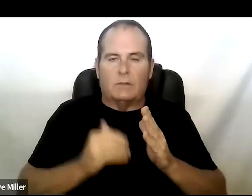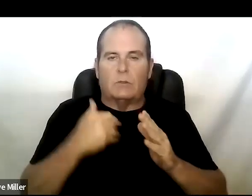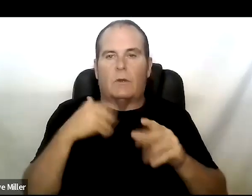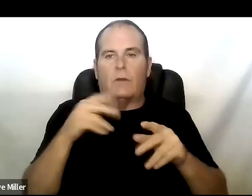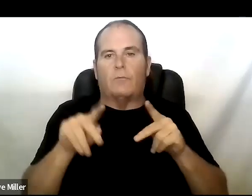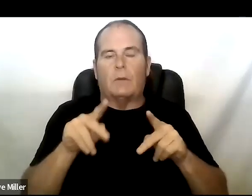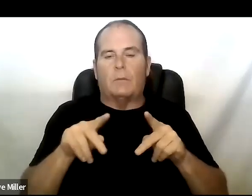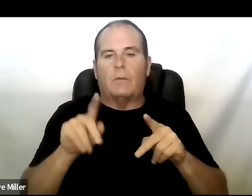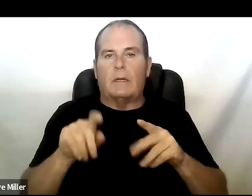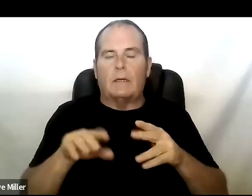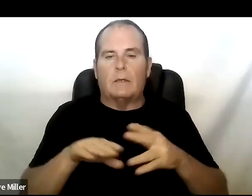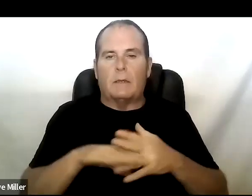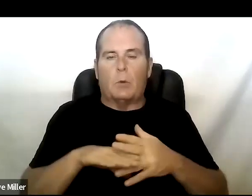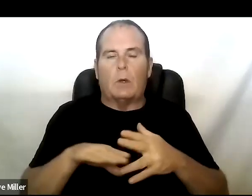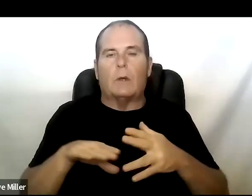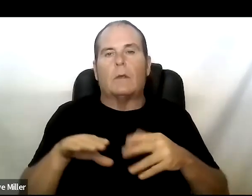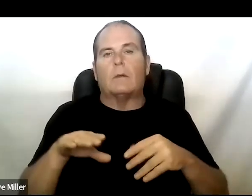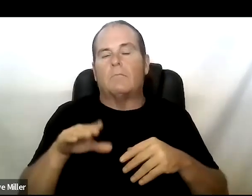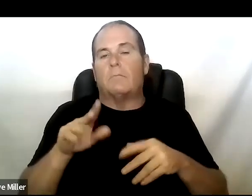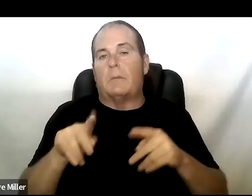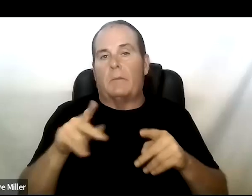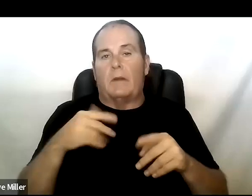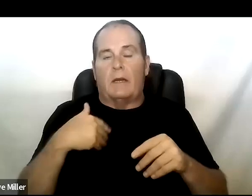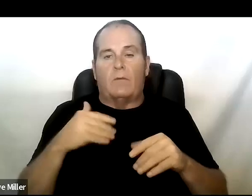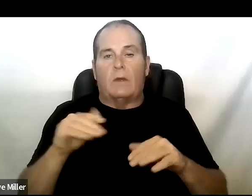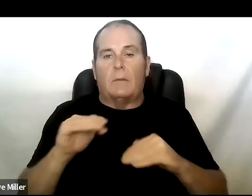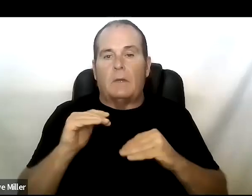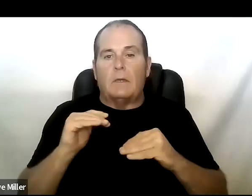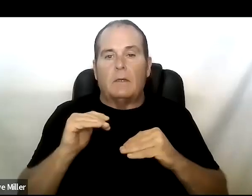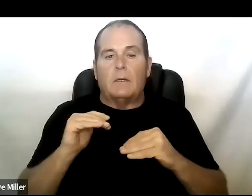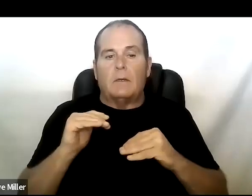take breaks, people with limited